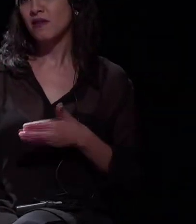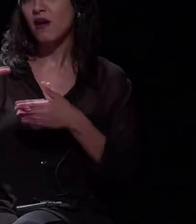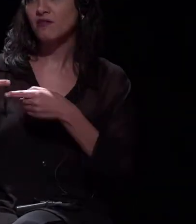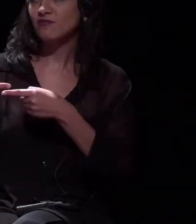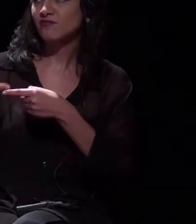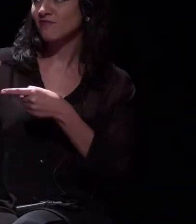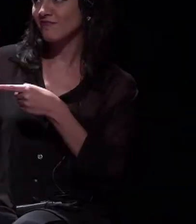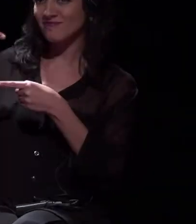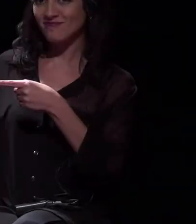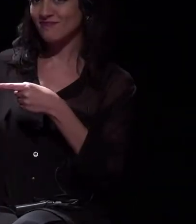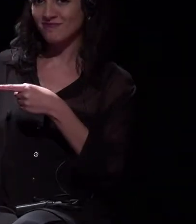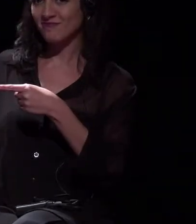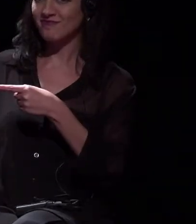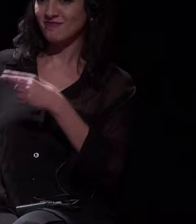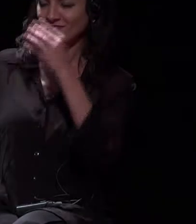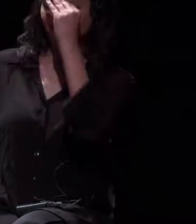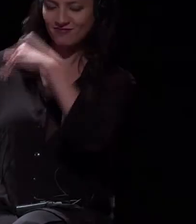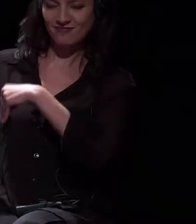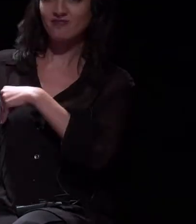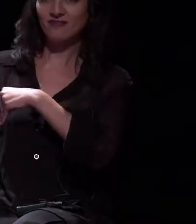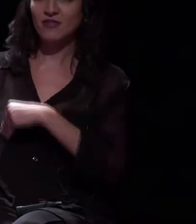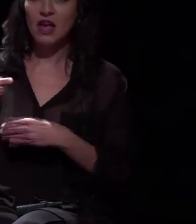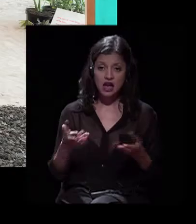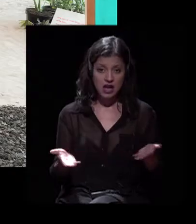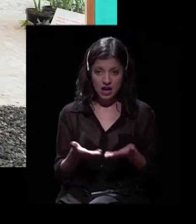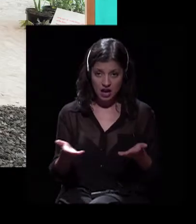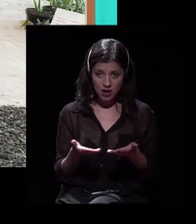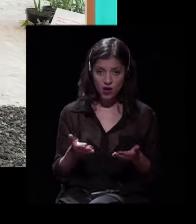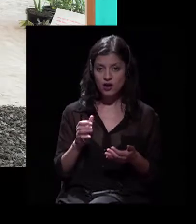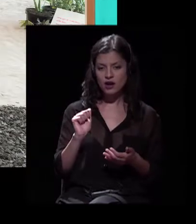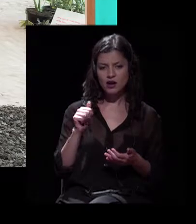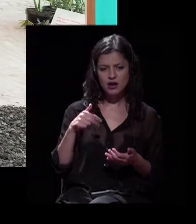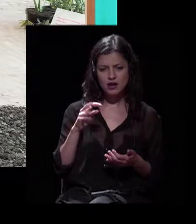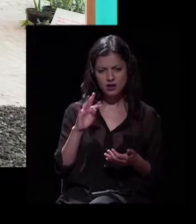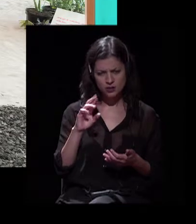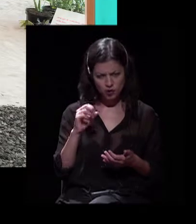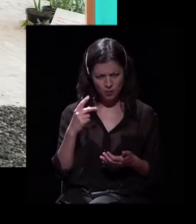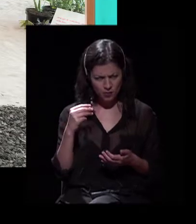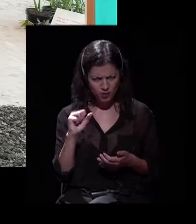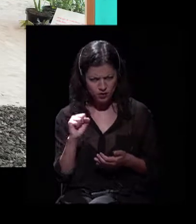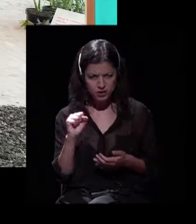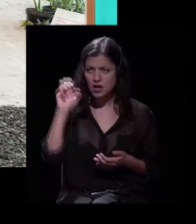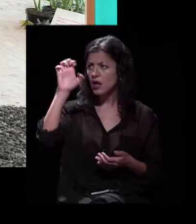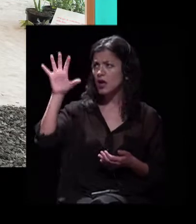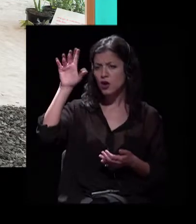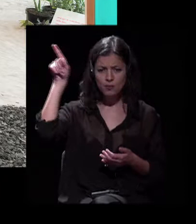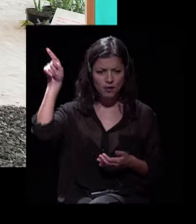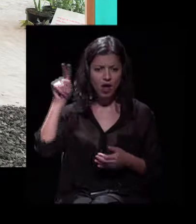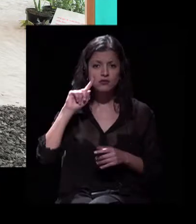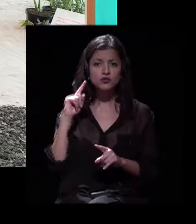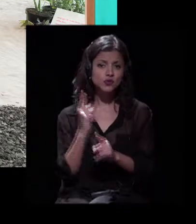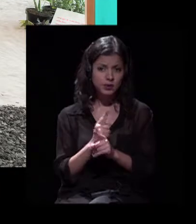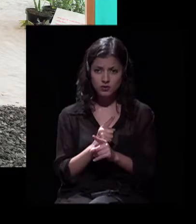by Mignolo, inhabiting non-European places discovered that they had been invented as anthropos by a locus